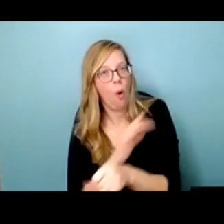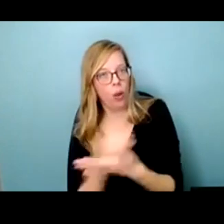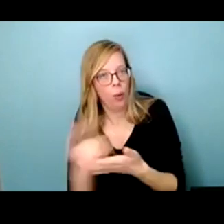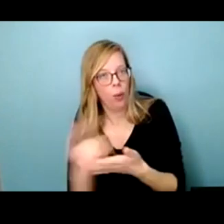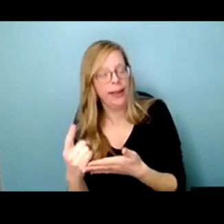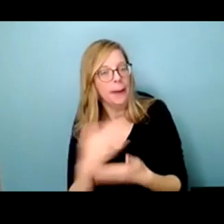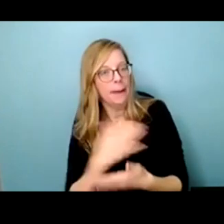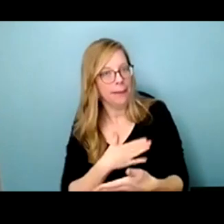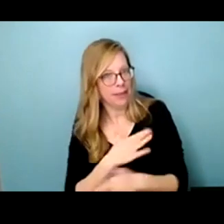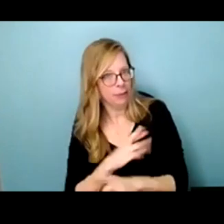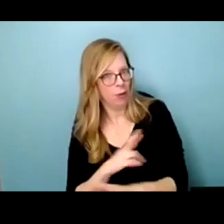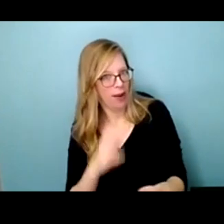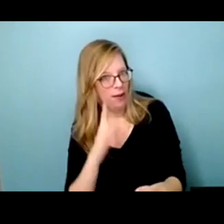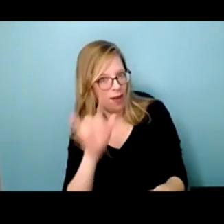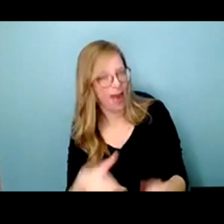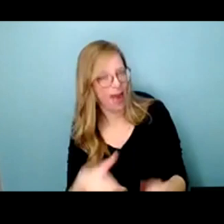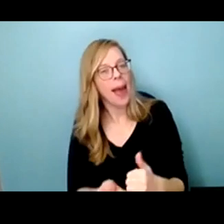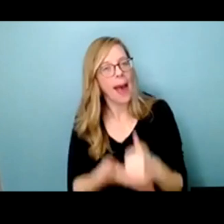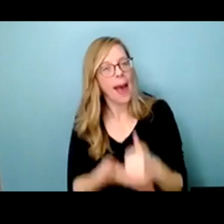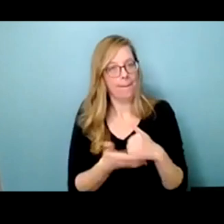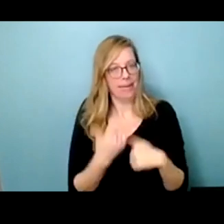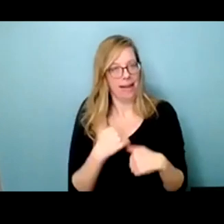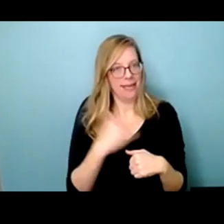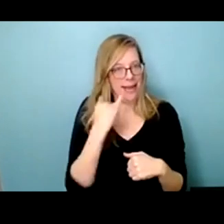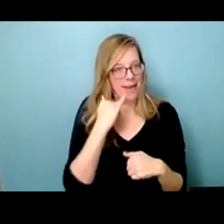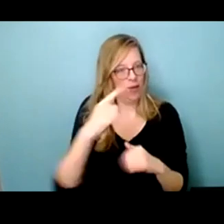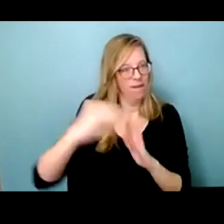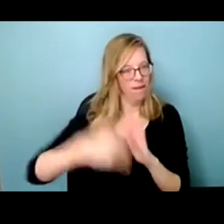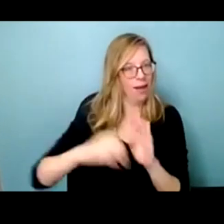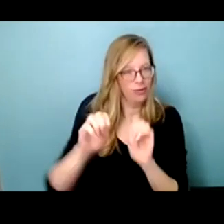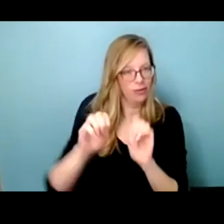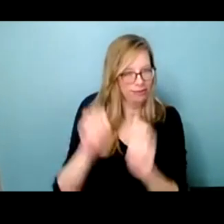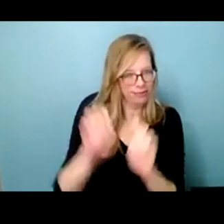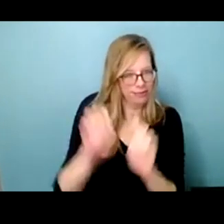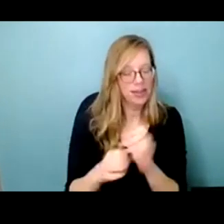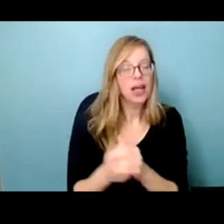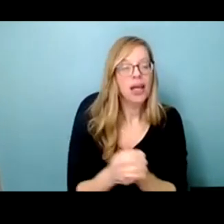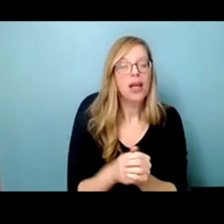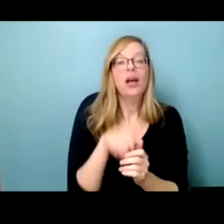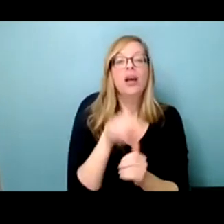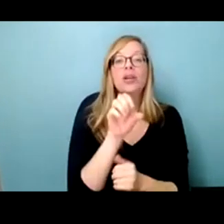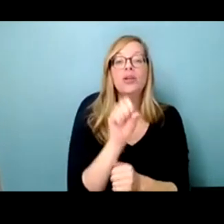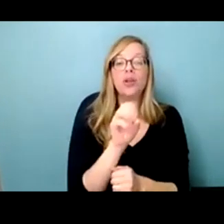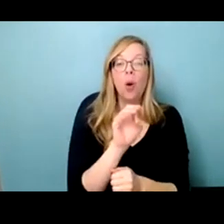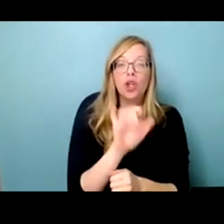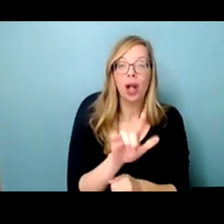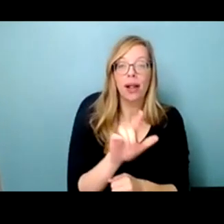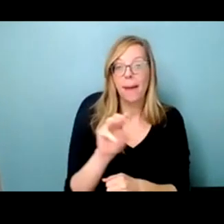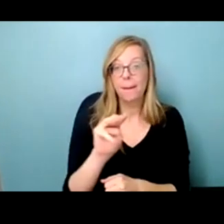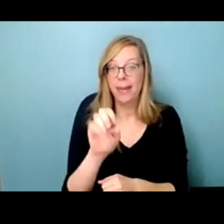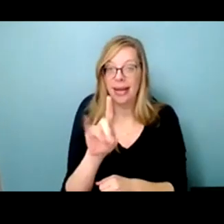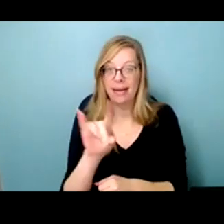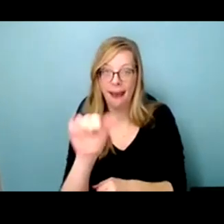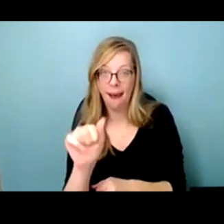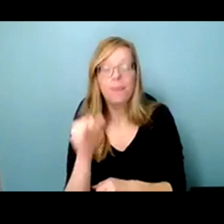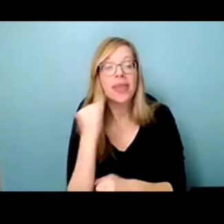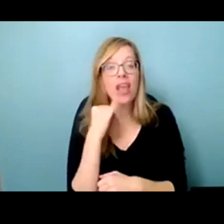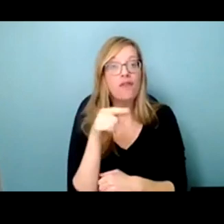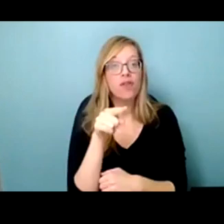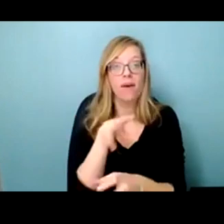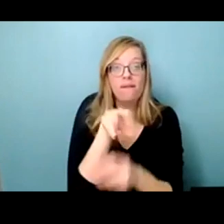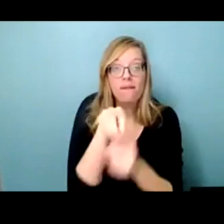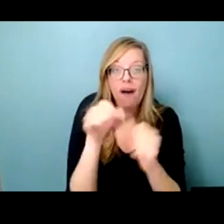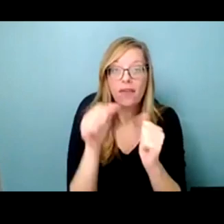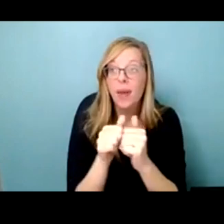we always helps us when you do those. Social media. If you are one of those who participates in